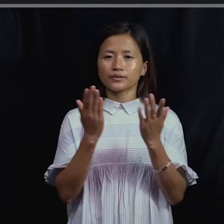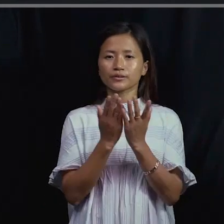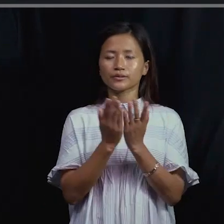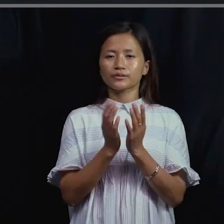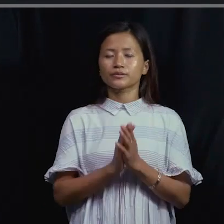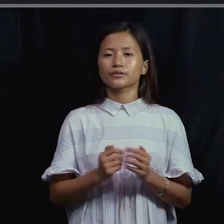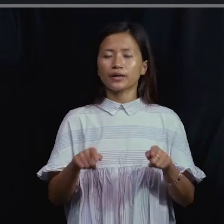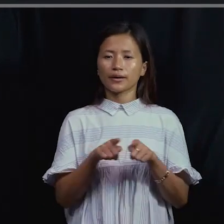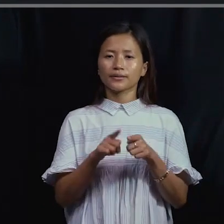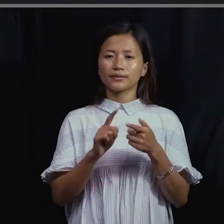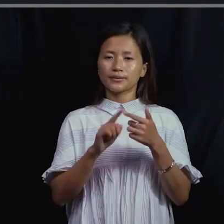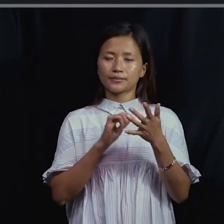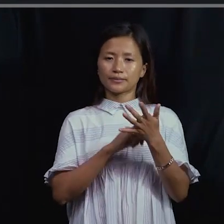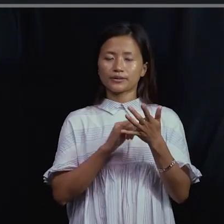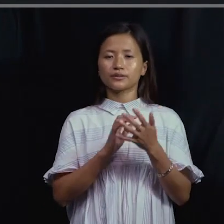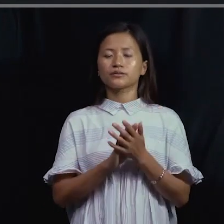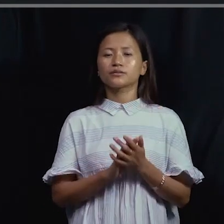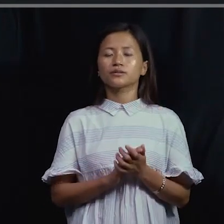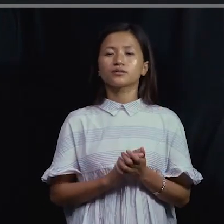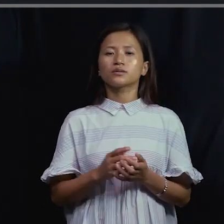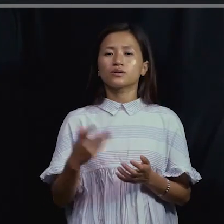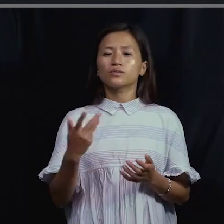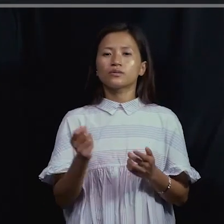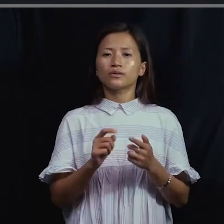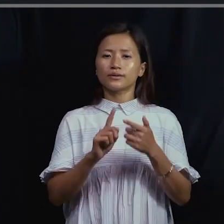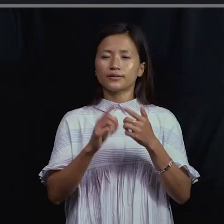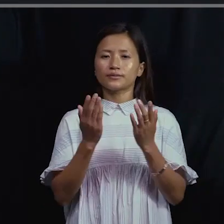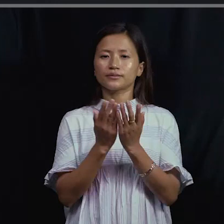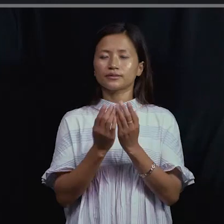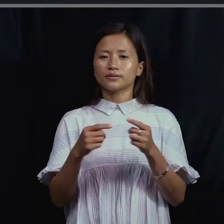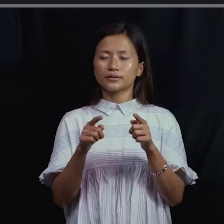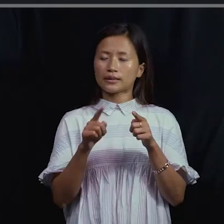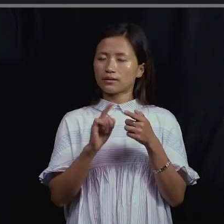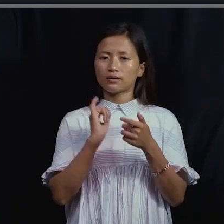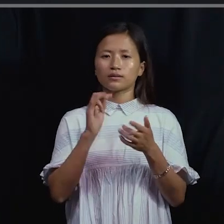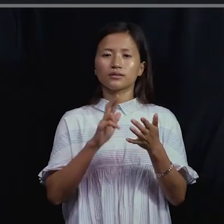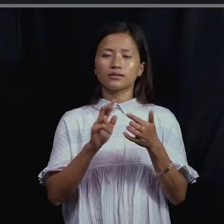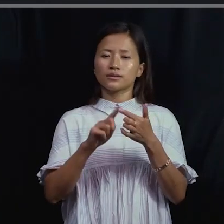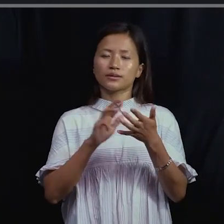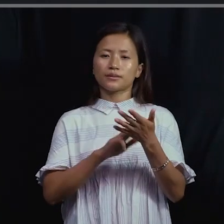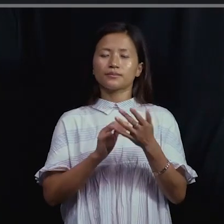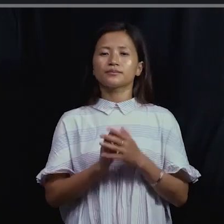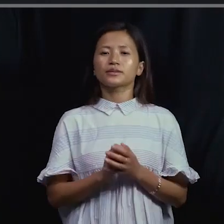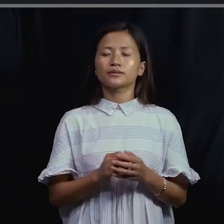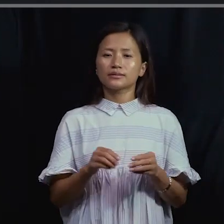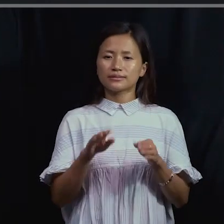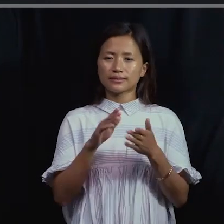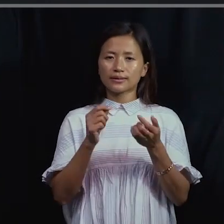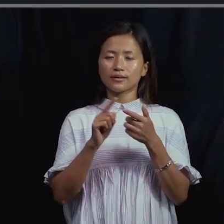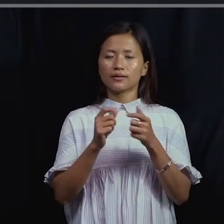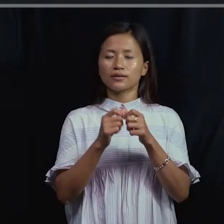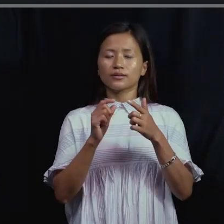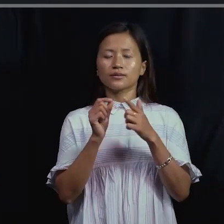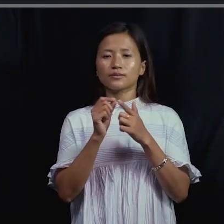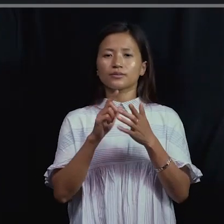implications of these three stages. Now, what are educational implications? How is it applicable in the